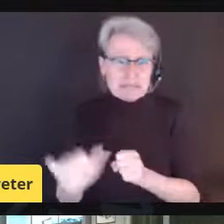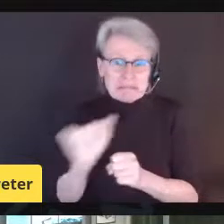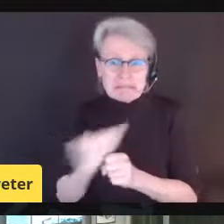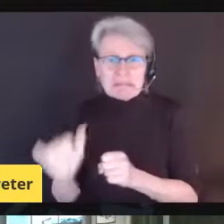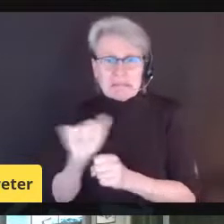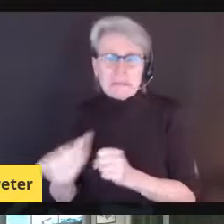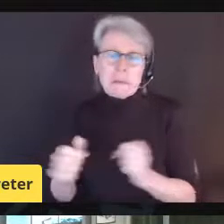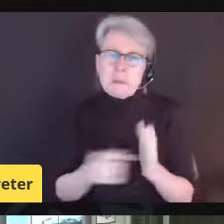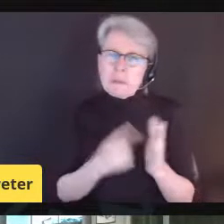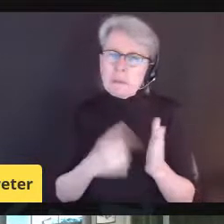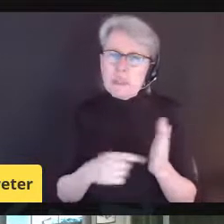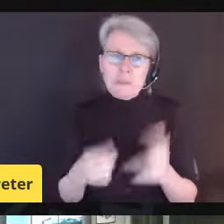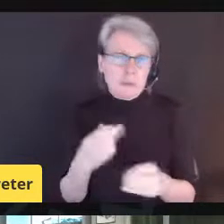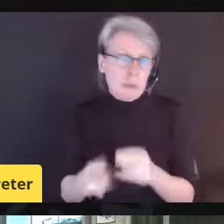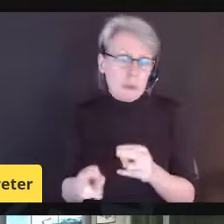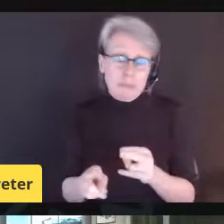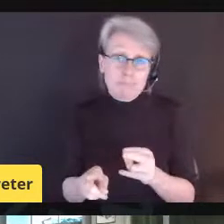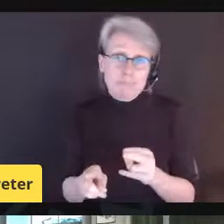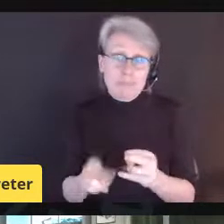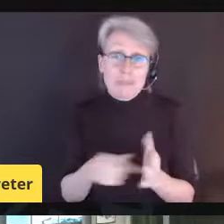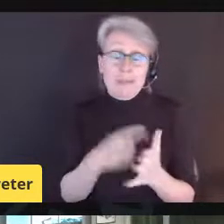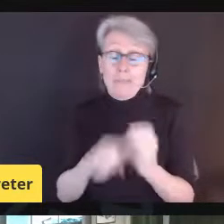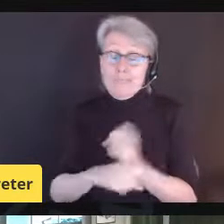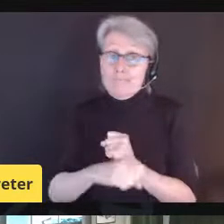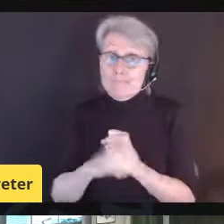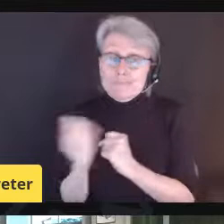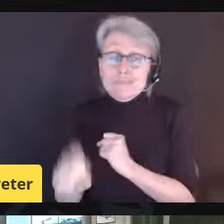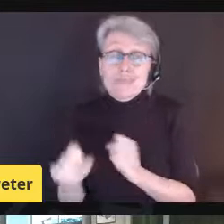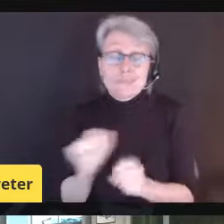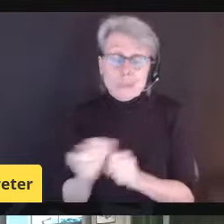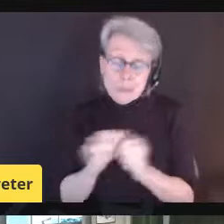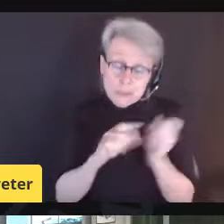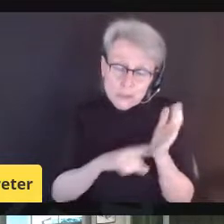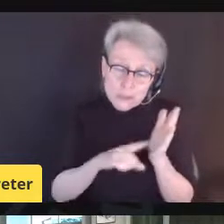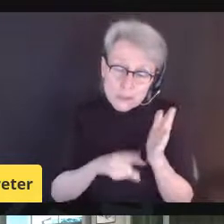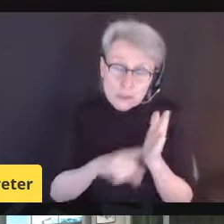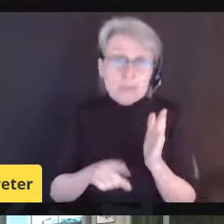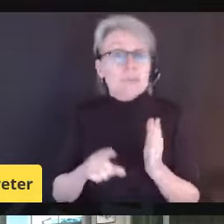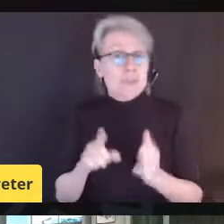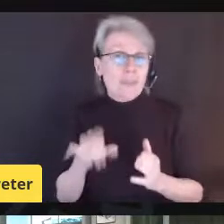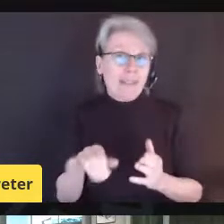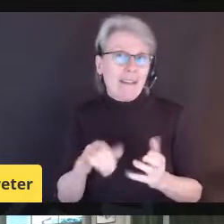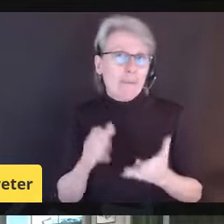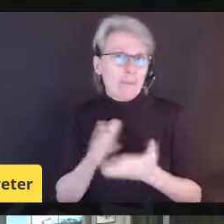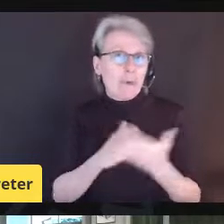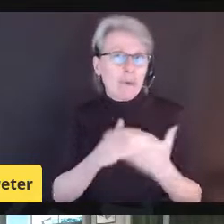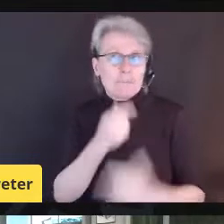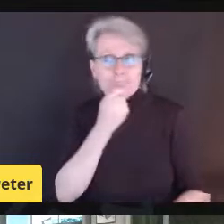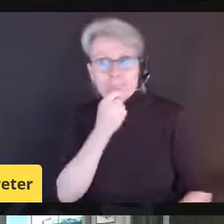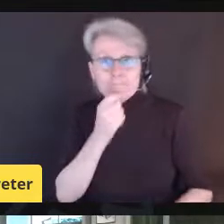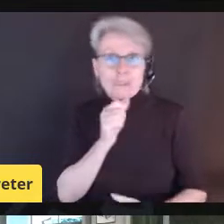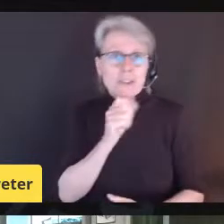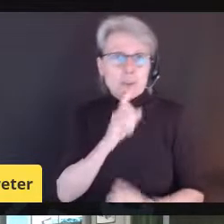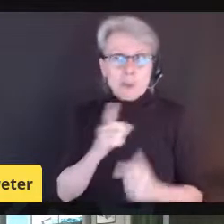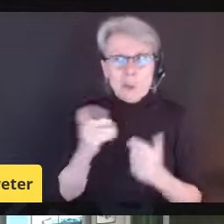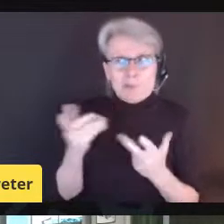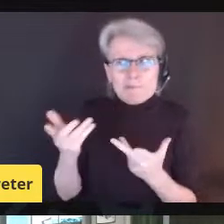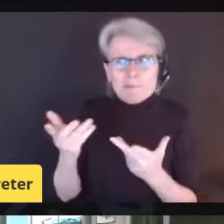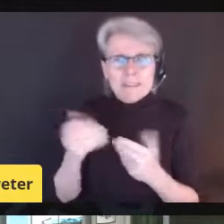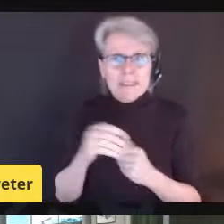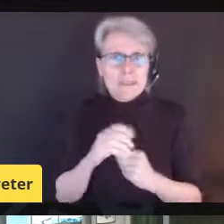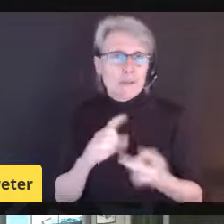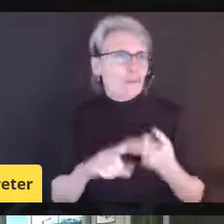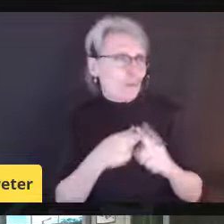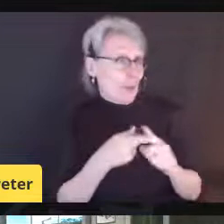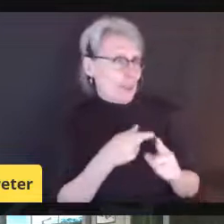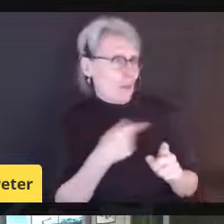be spending. And so part of that is that uncertainty. So it's really hard to make dinner plans with friends.